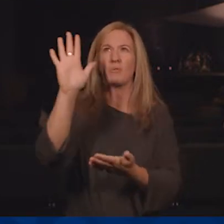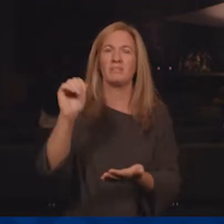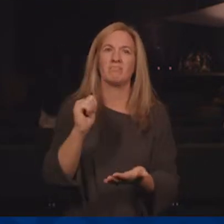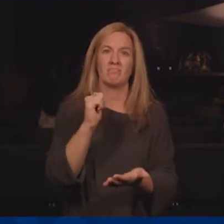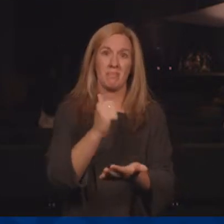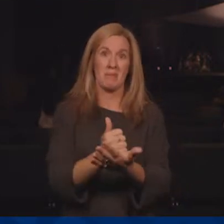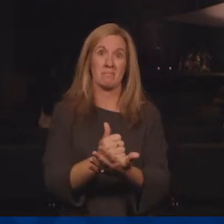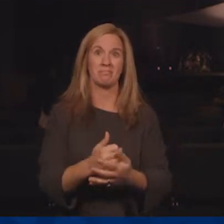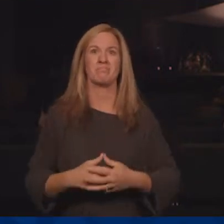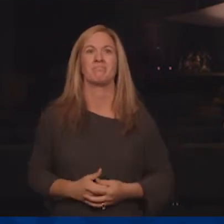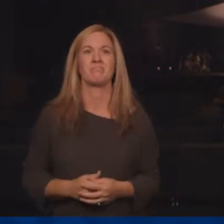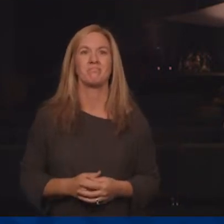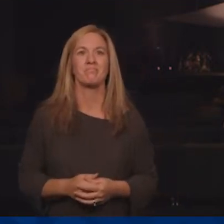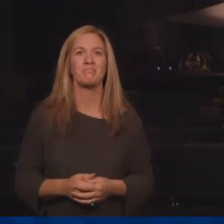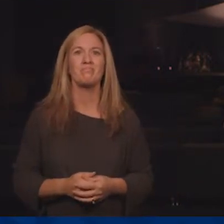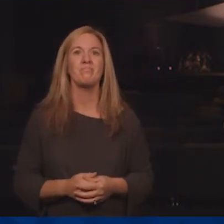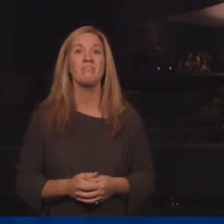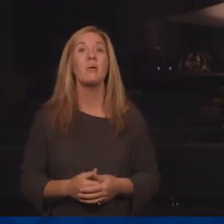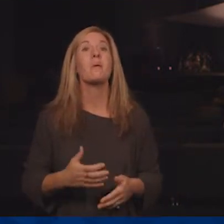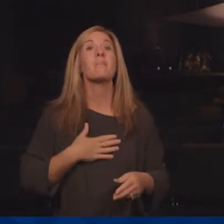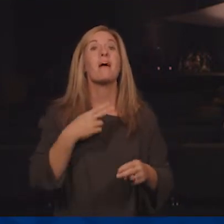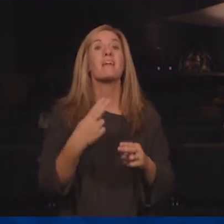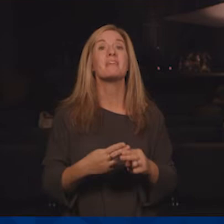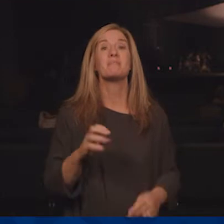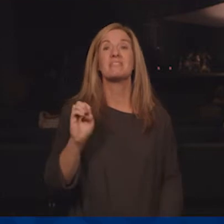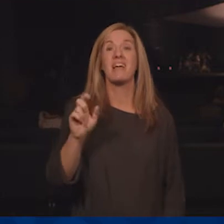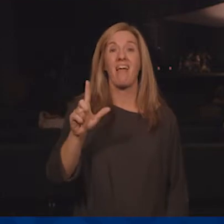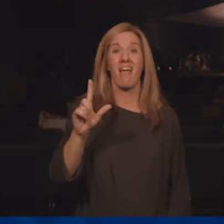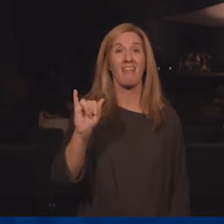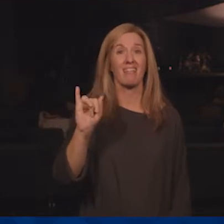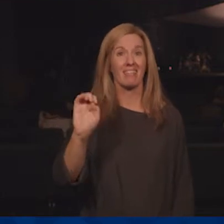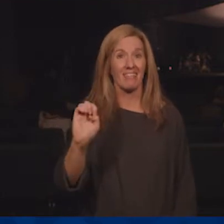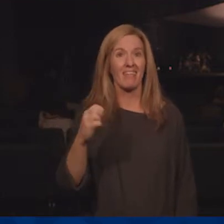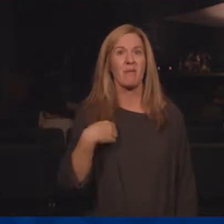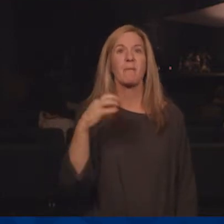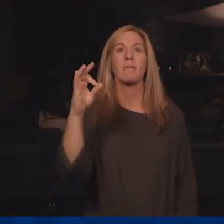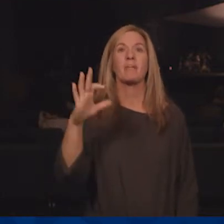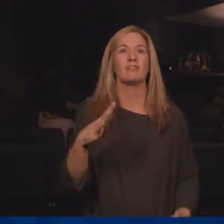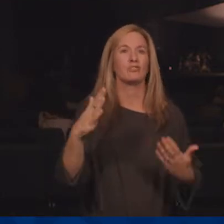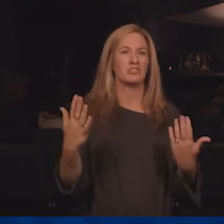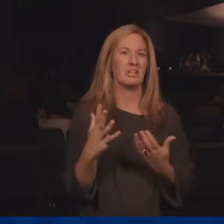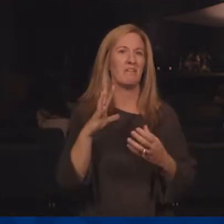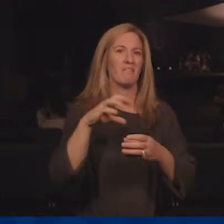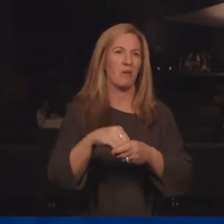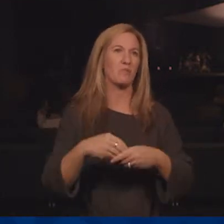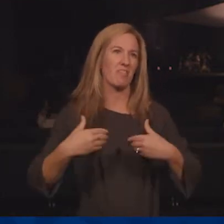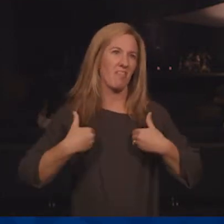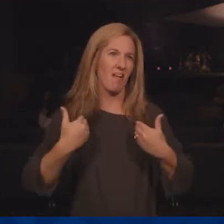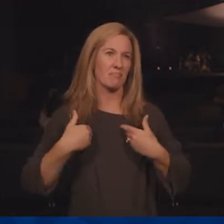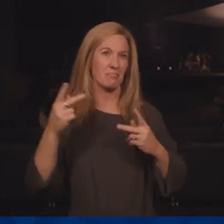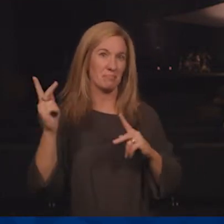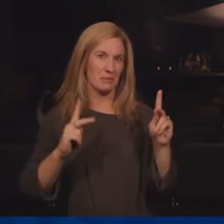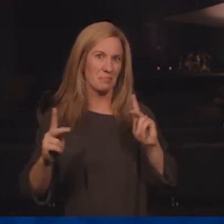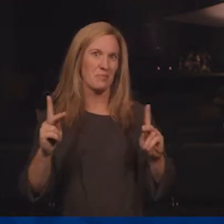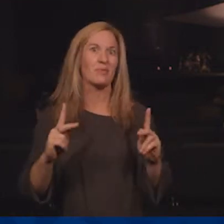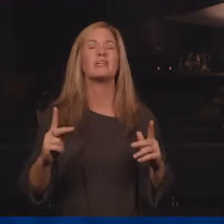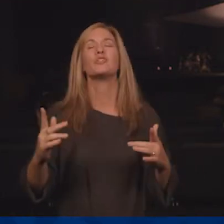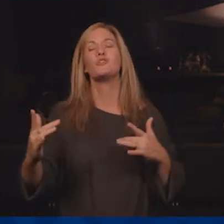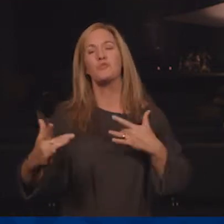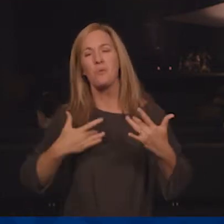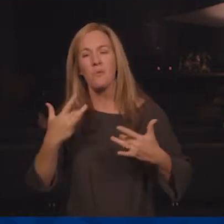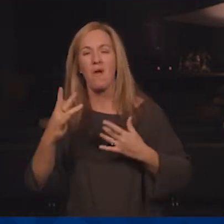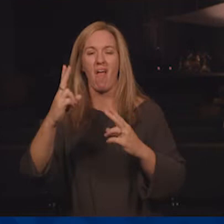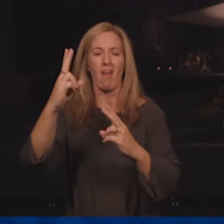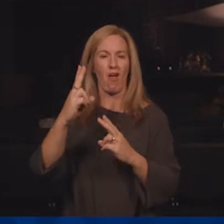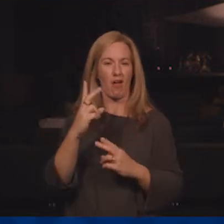Amen. Well, my name's Ellie. I am a pastor here working with our young people, a joy and honor of my life. And I want